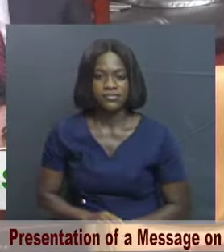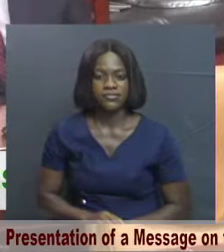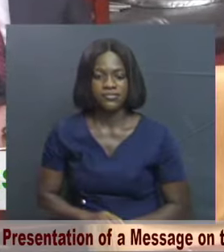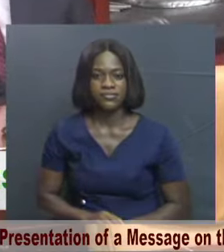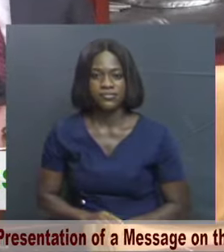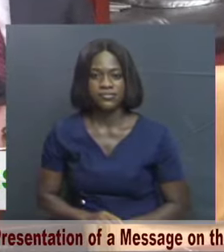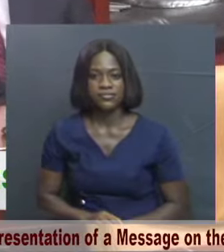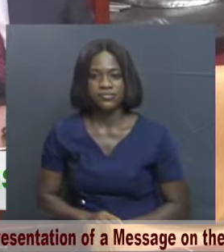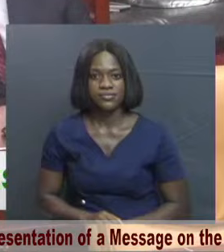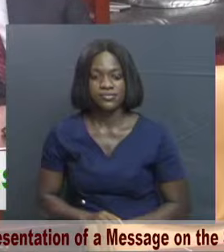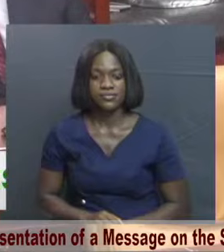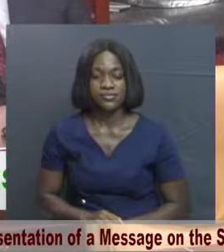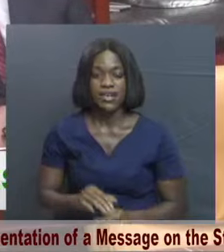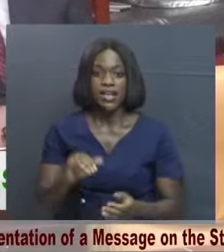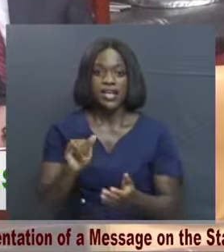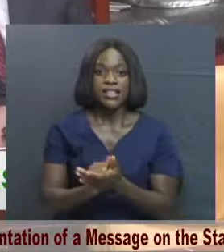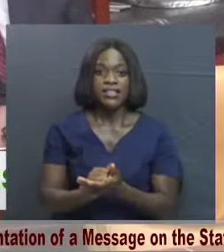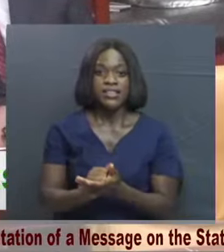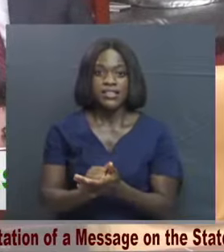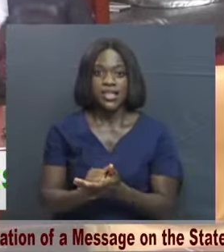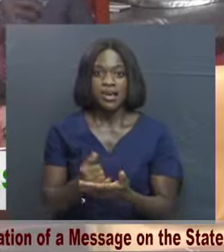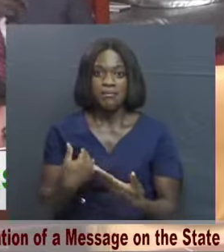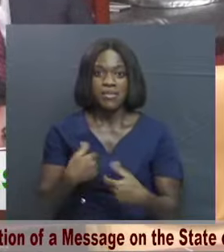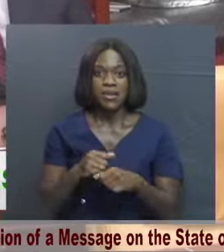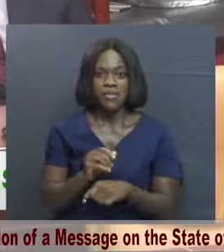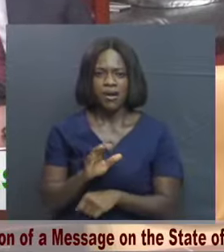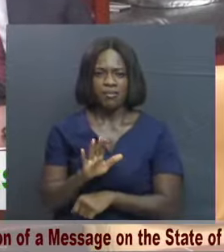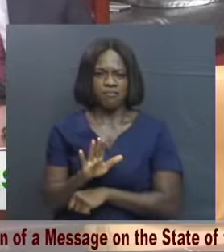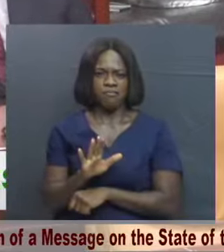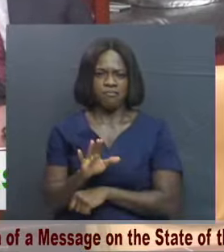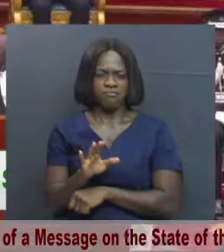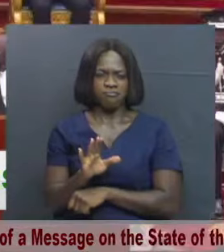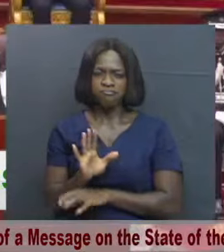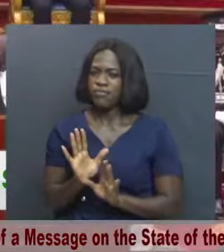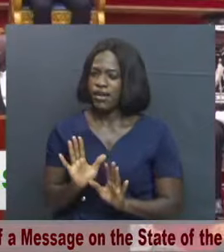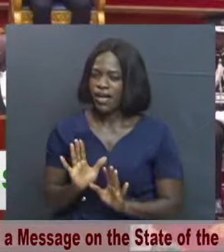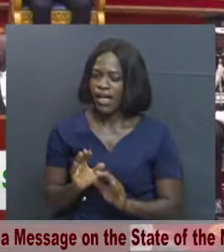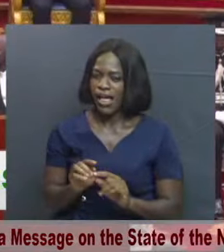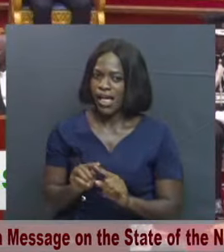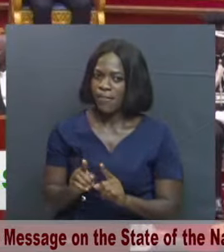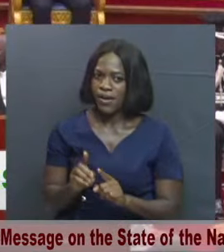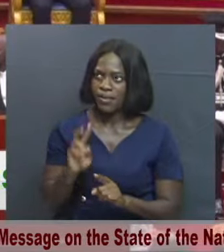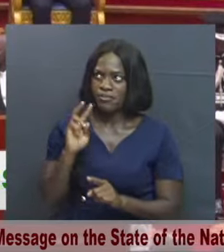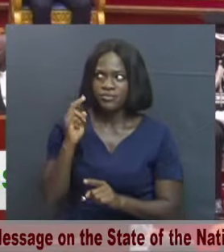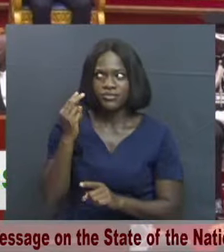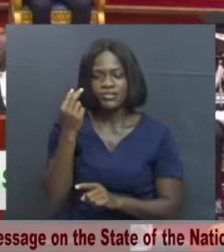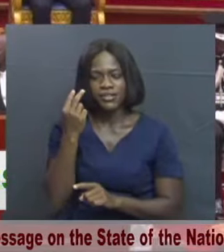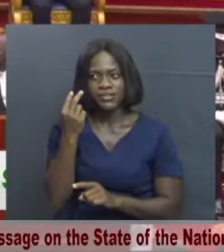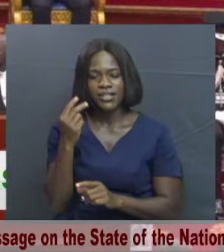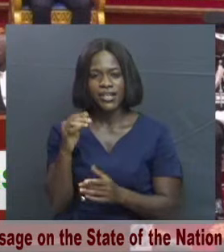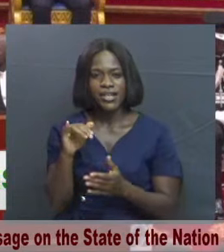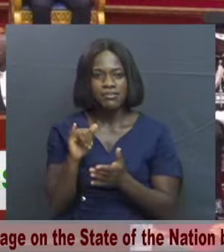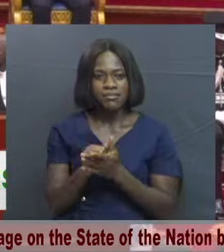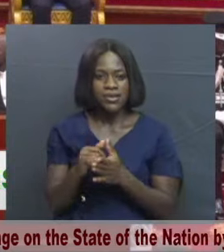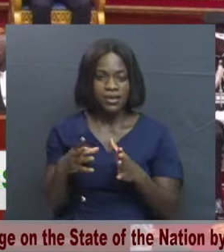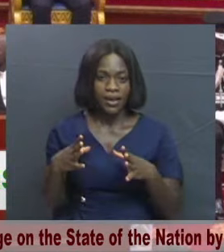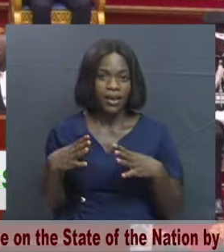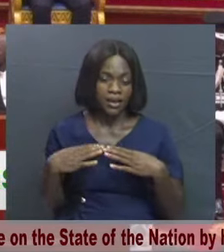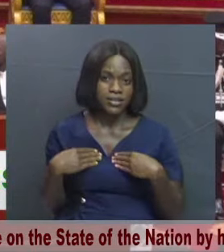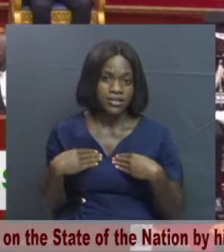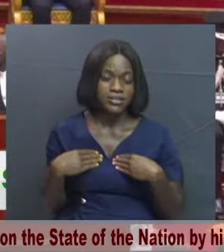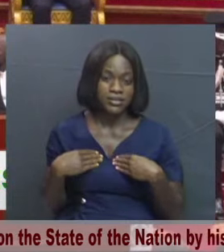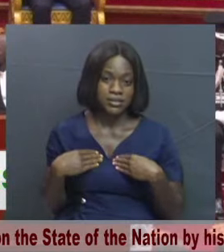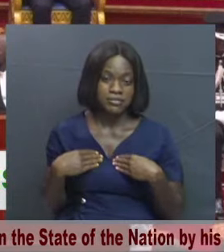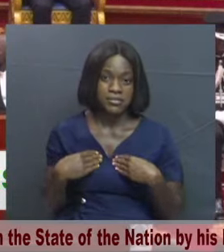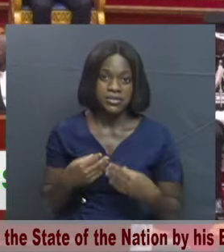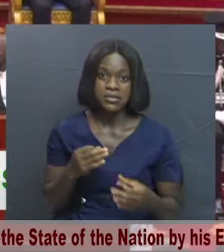kroma that gave me pause for a moment but in reflection I decided I would accept it be it